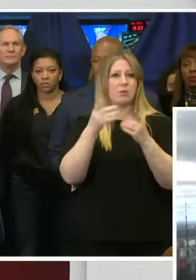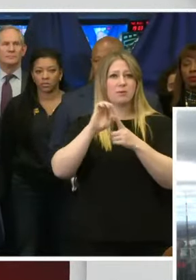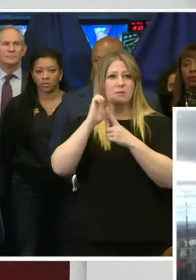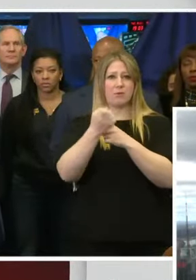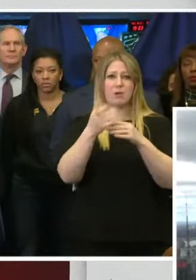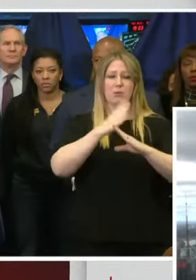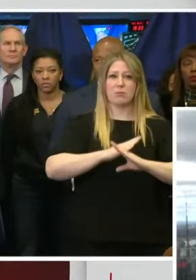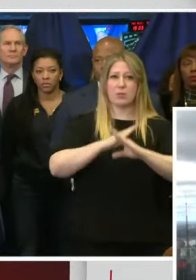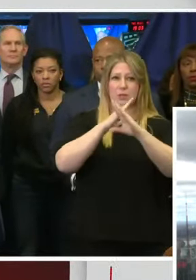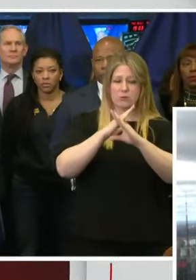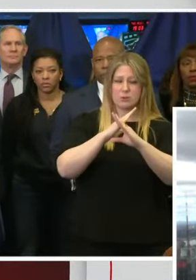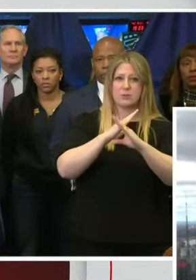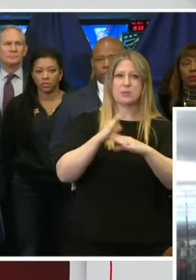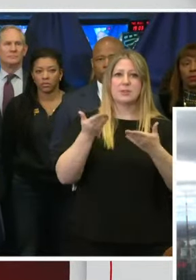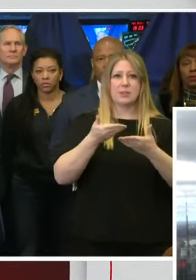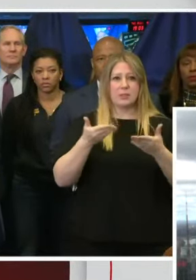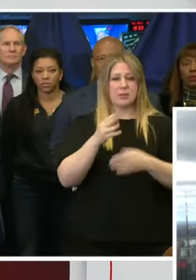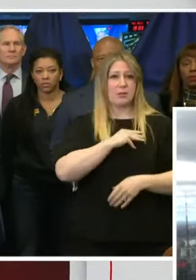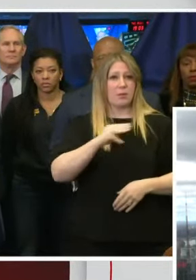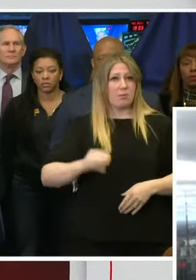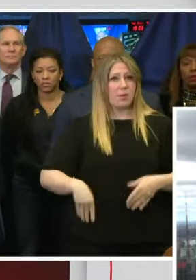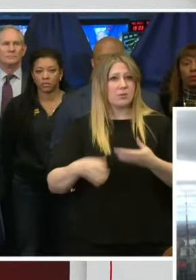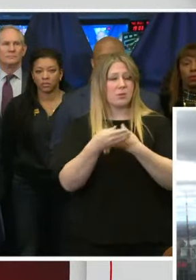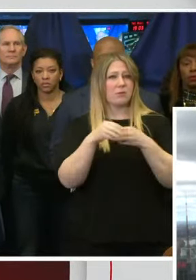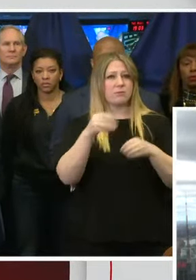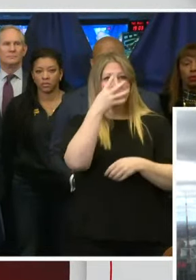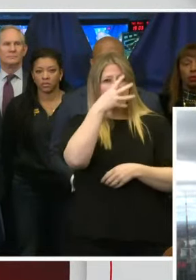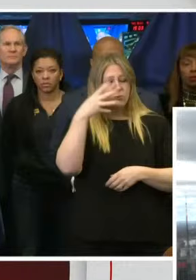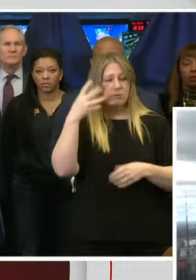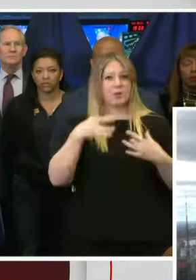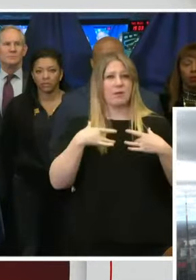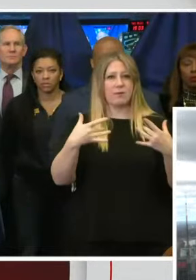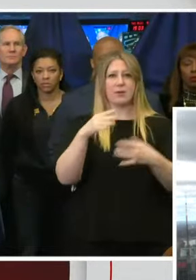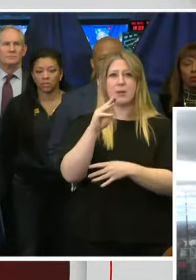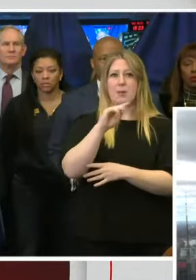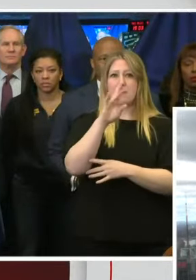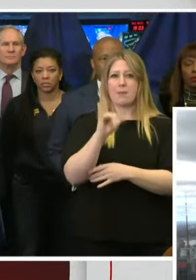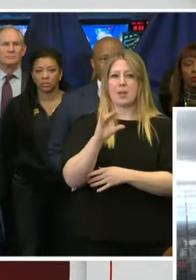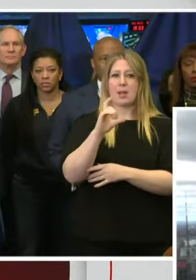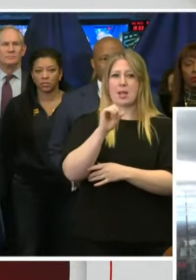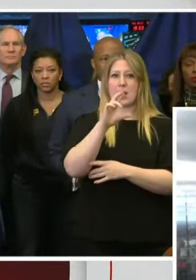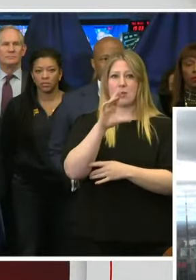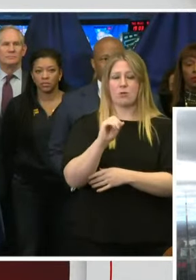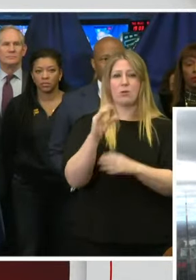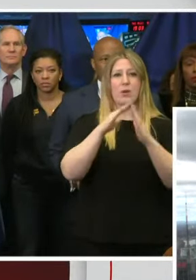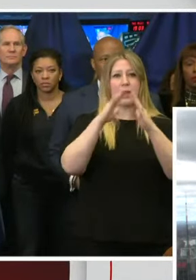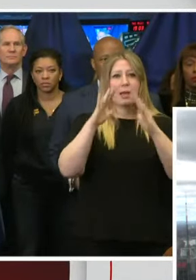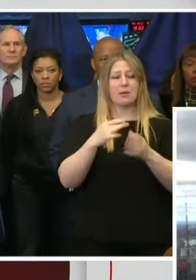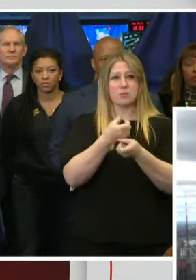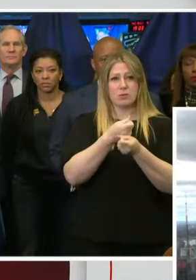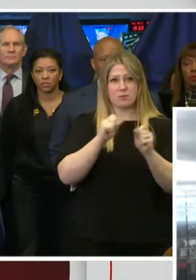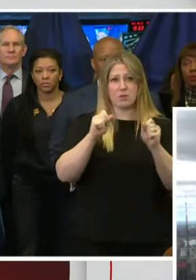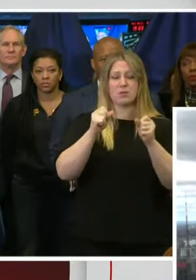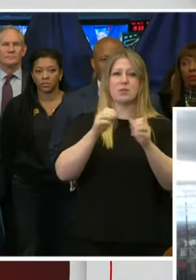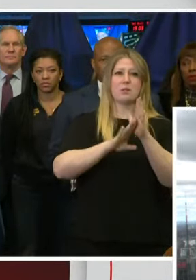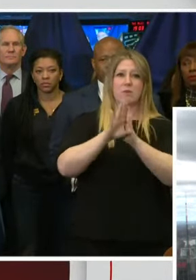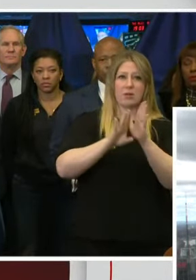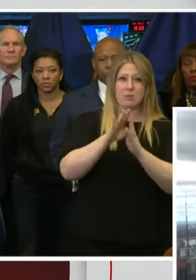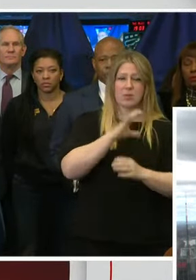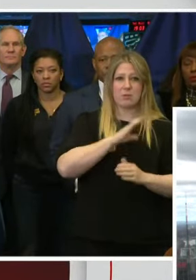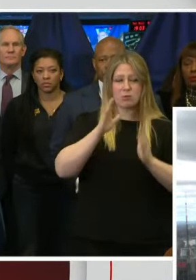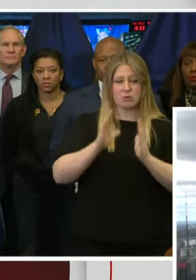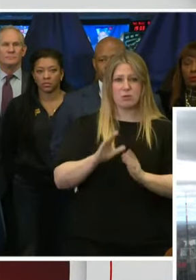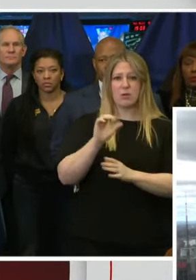Commissioner Rit Agarwal, Mayor's Office of Immigrant Affairs Commissioner Manny Castro, Housing Preservation and Development Commissioner Adolfo